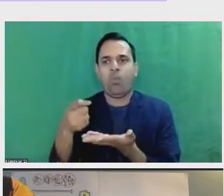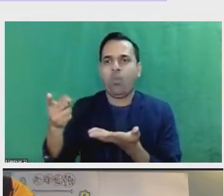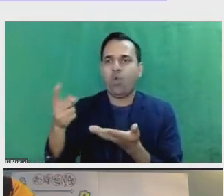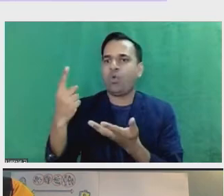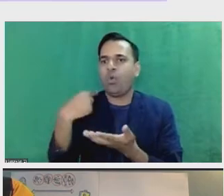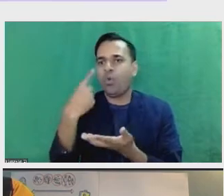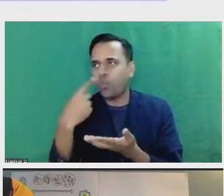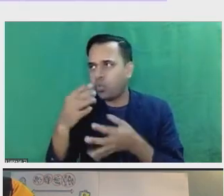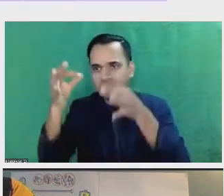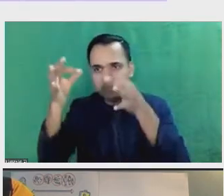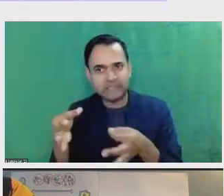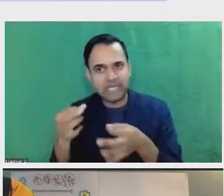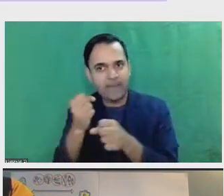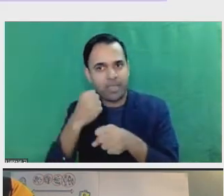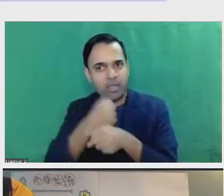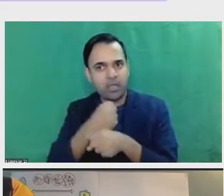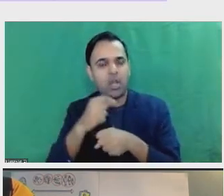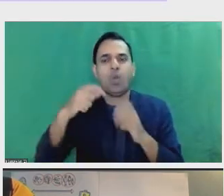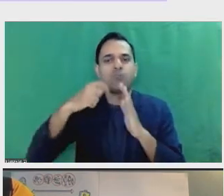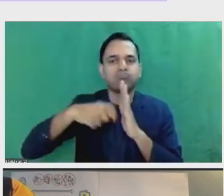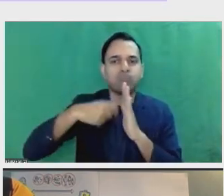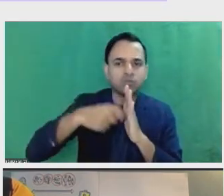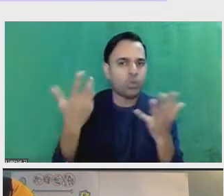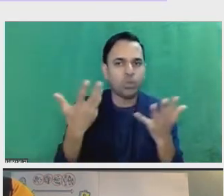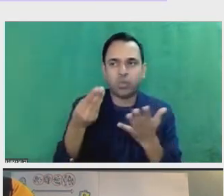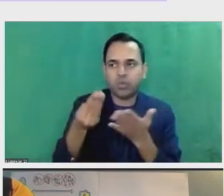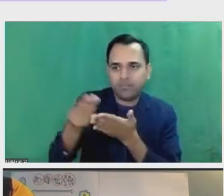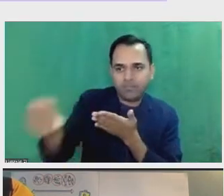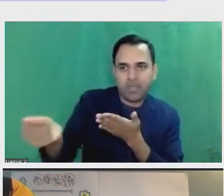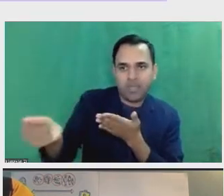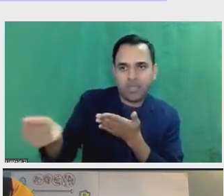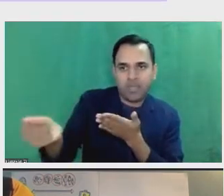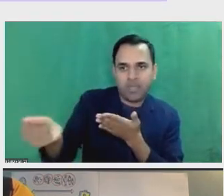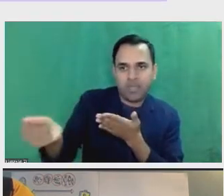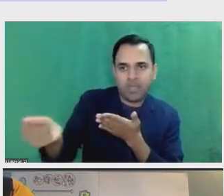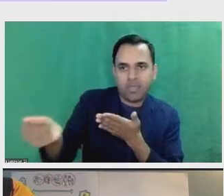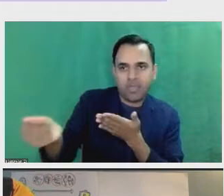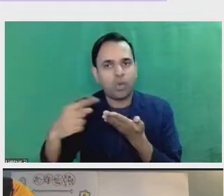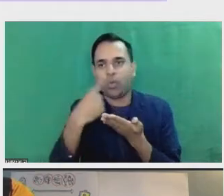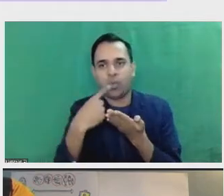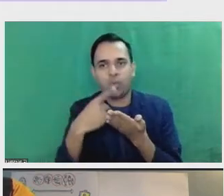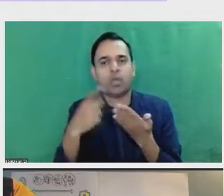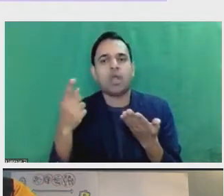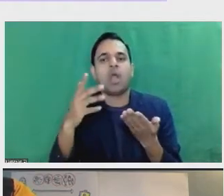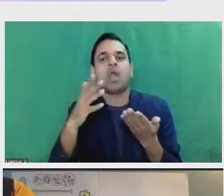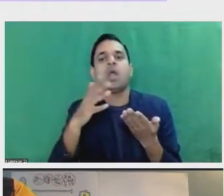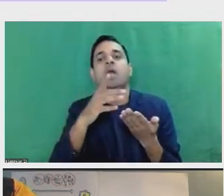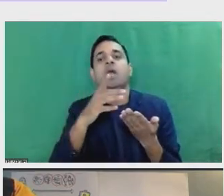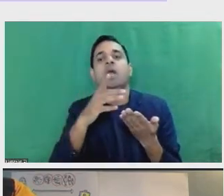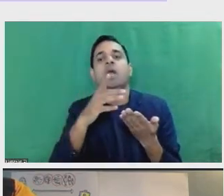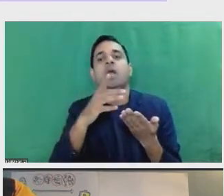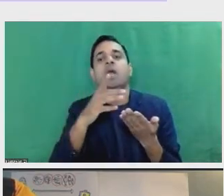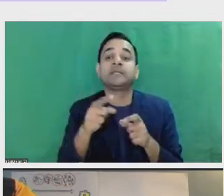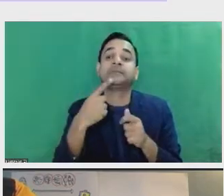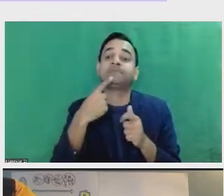our colleagues on the panel talking about the National Biodiversity Action Plan. We have an opportunity to define how